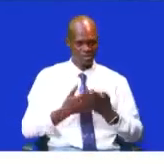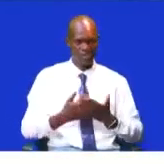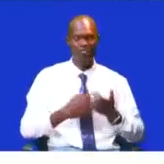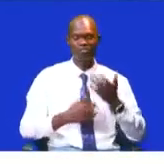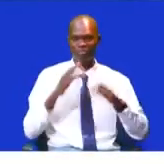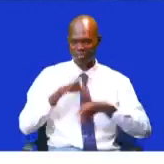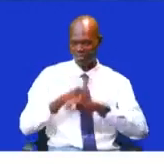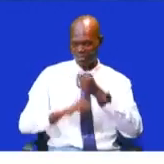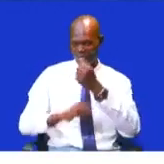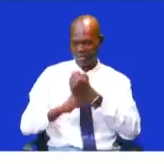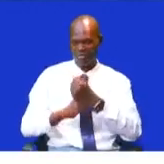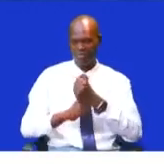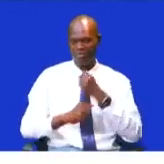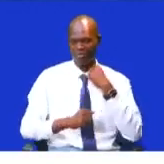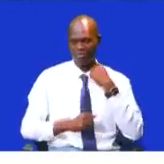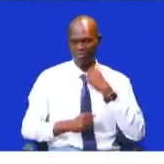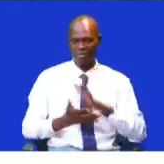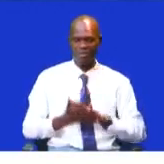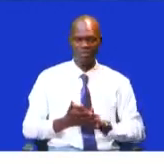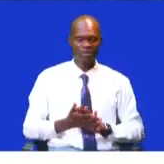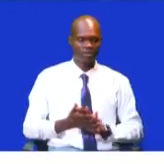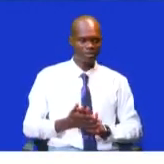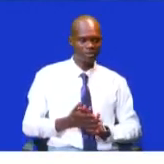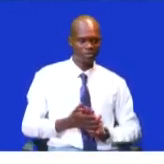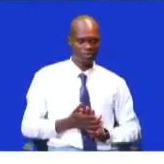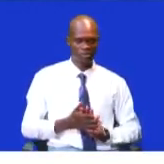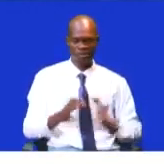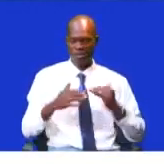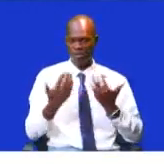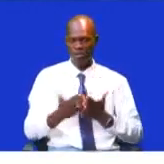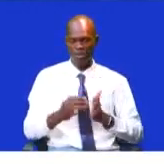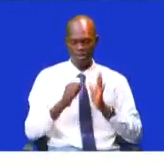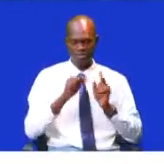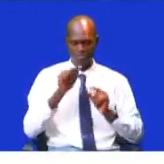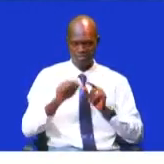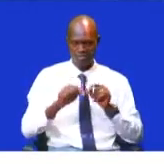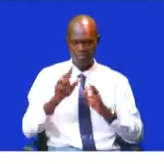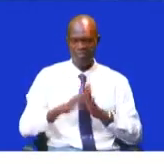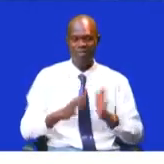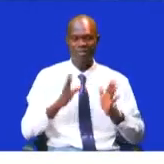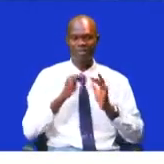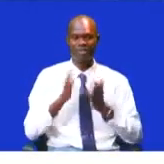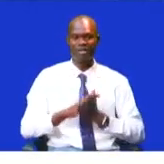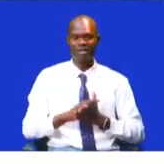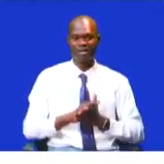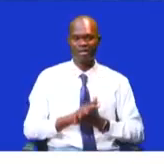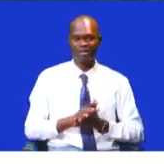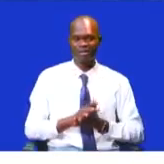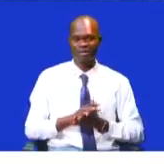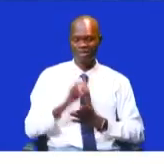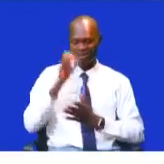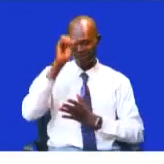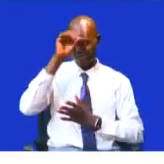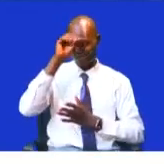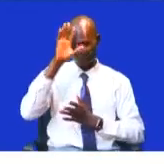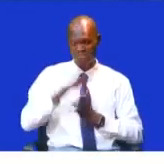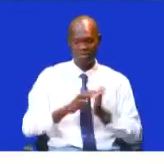sir ka mago eko mag kodhi kod tingni mago eko mag chako